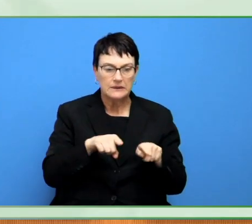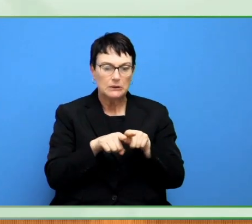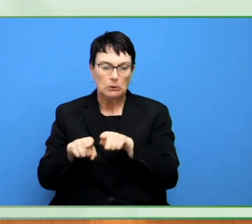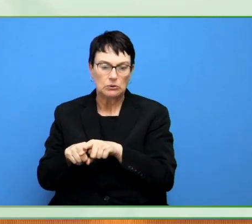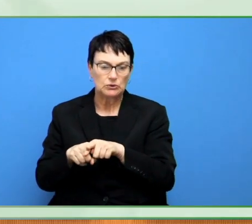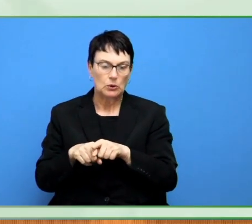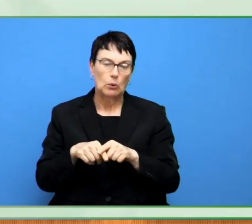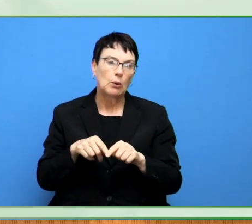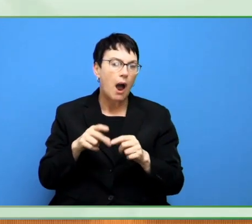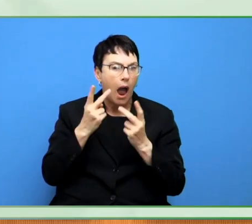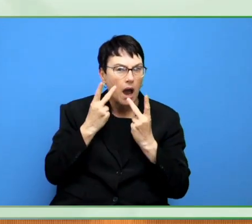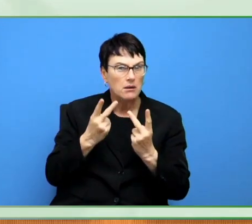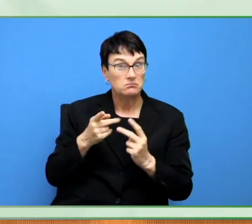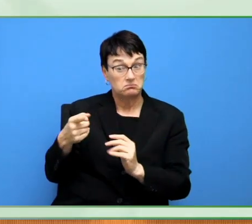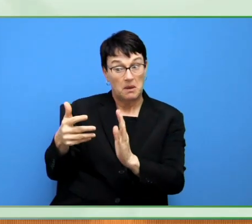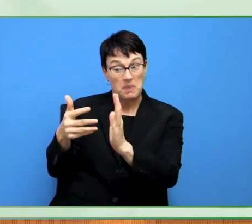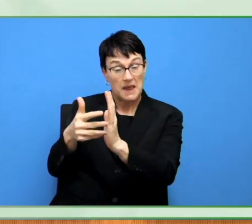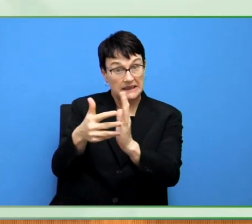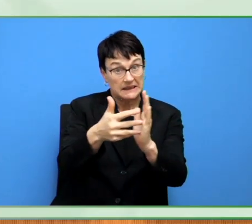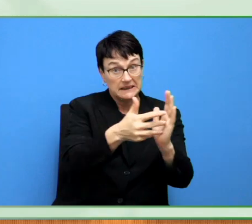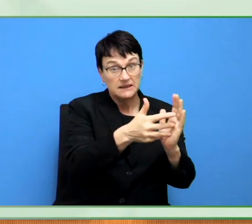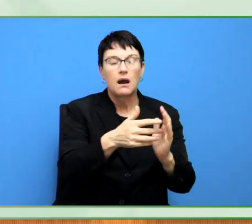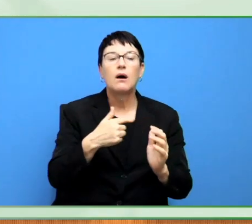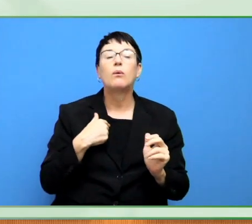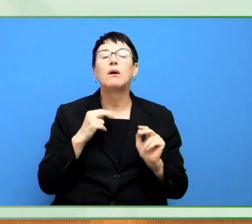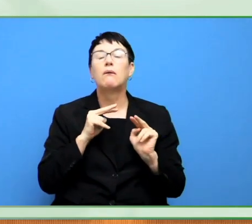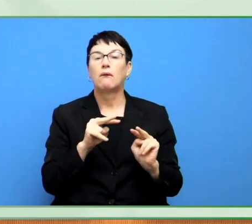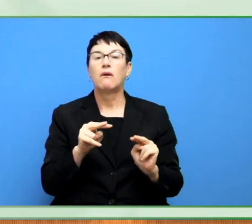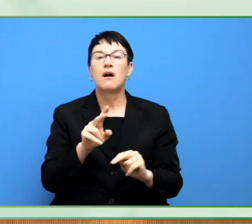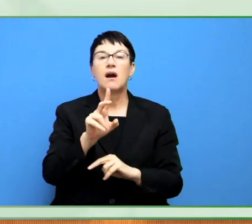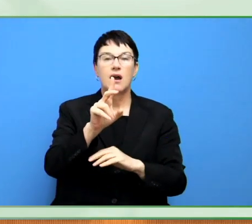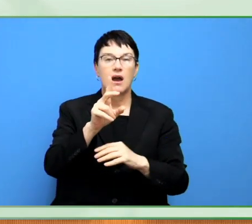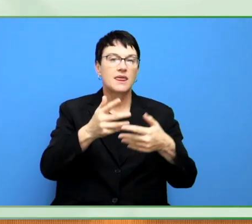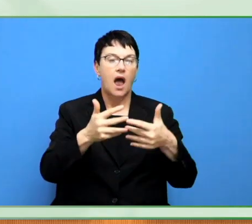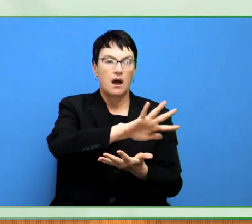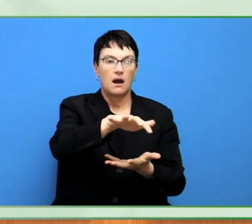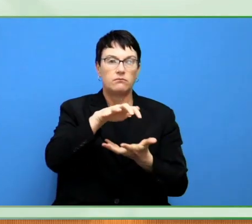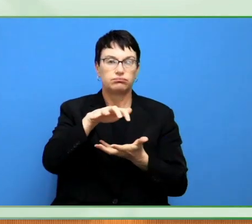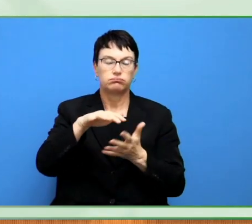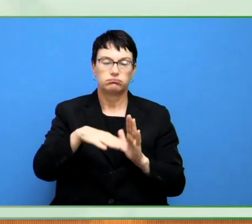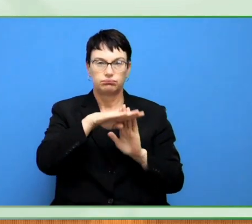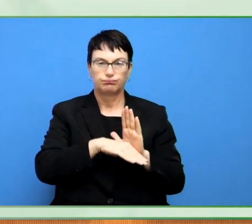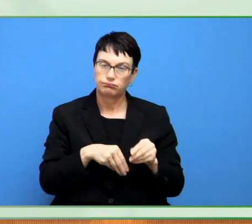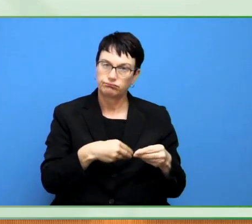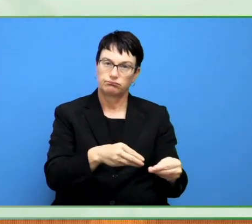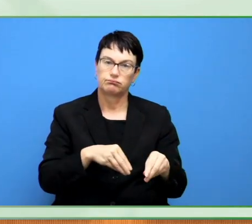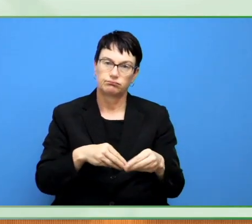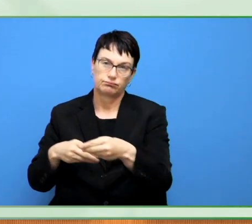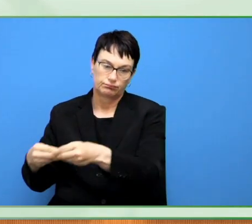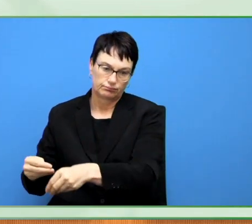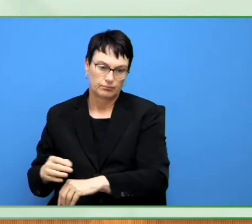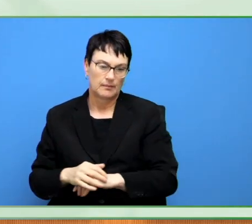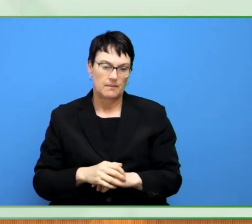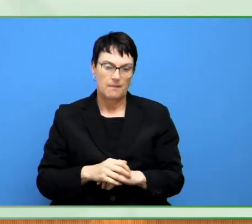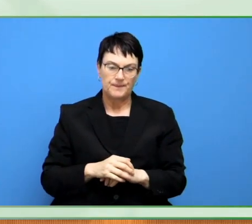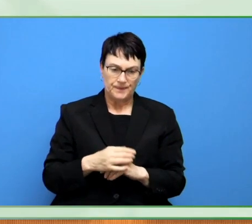And this process is actually done with what we call IAAP. This is the